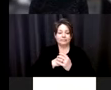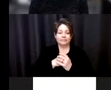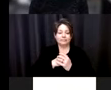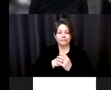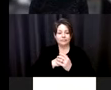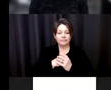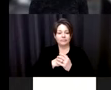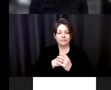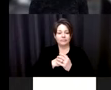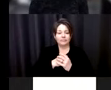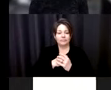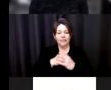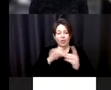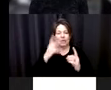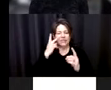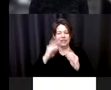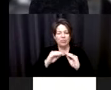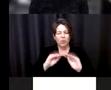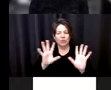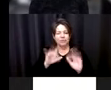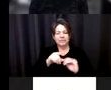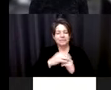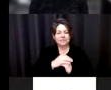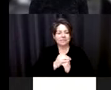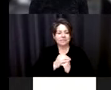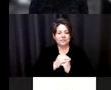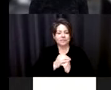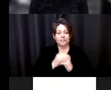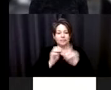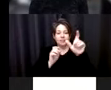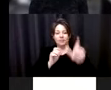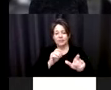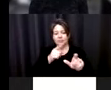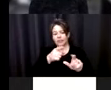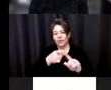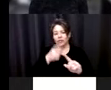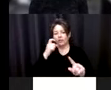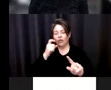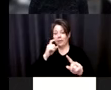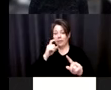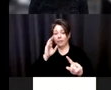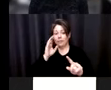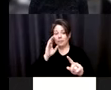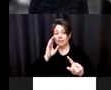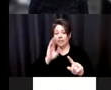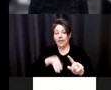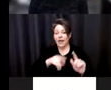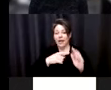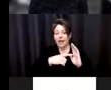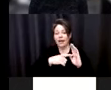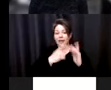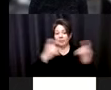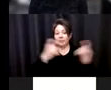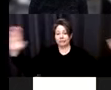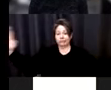give you more of an impression of that. I have excerpts from that installation presented here in a